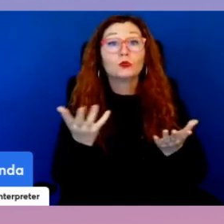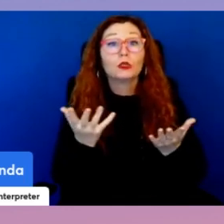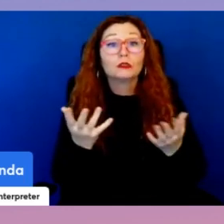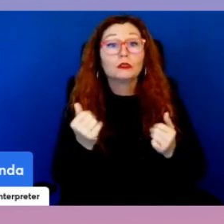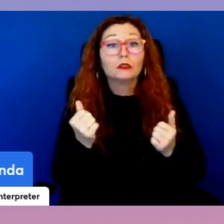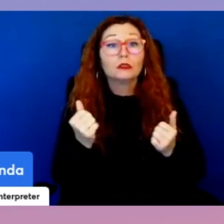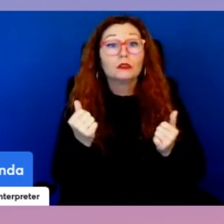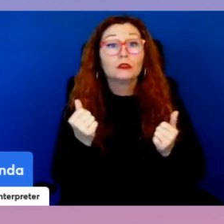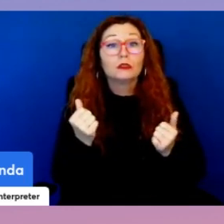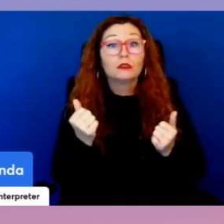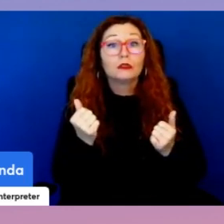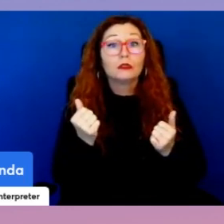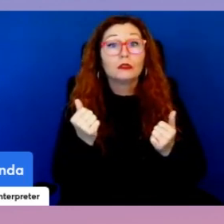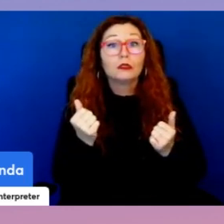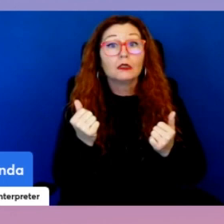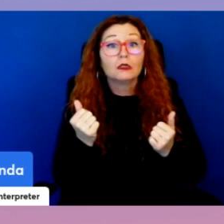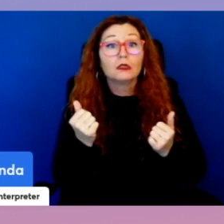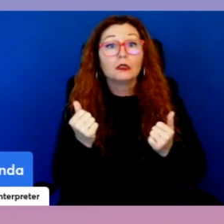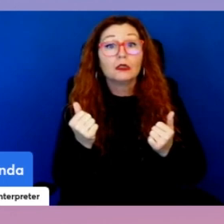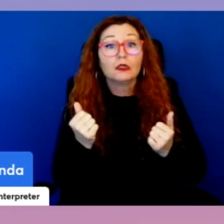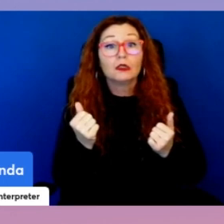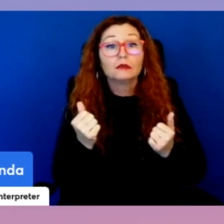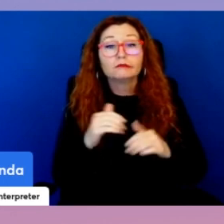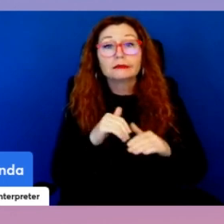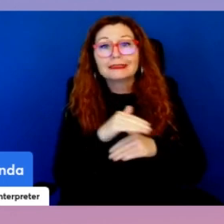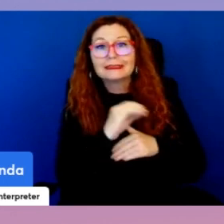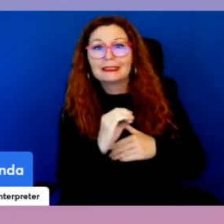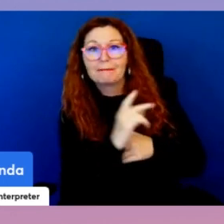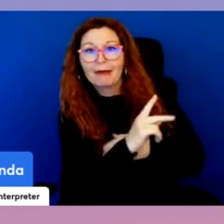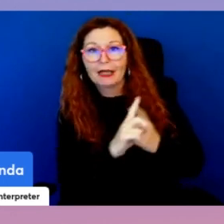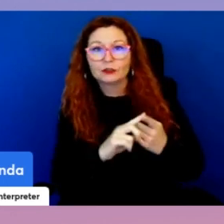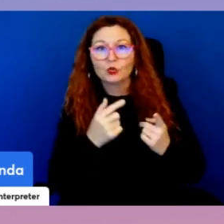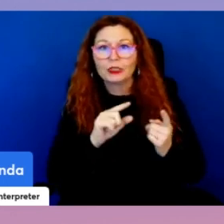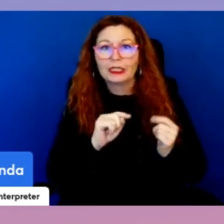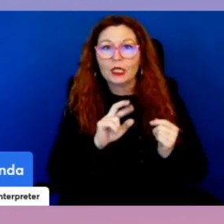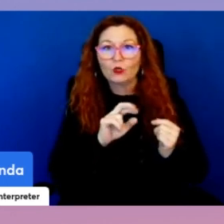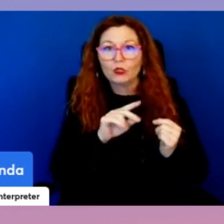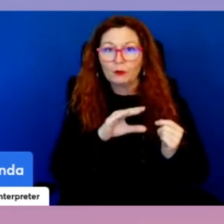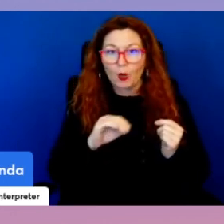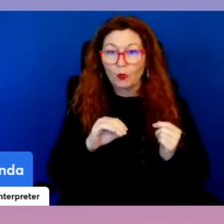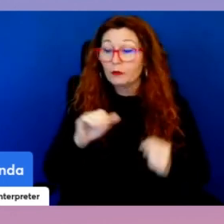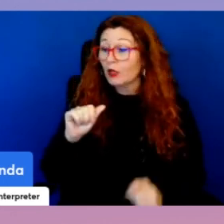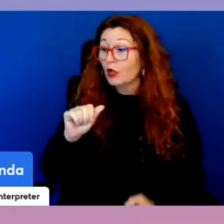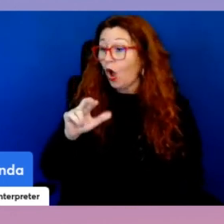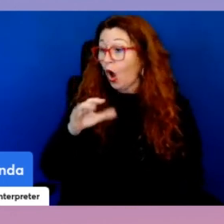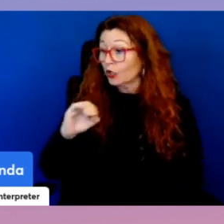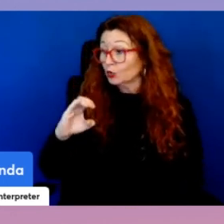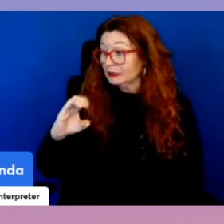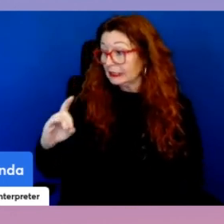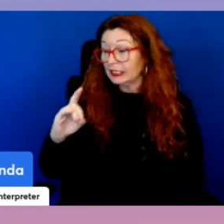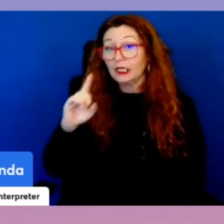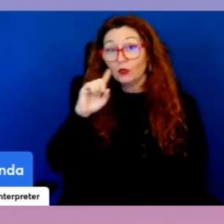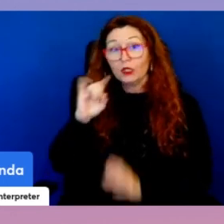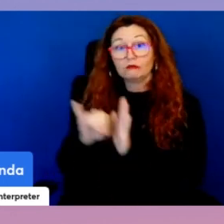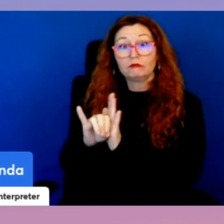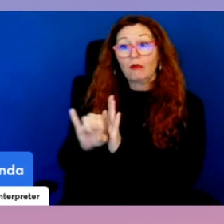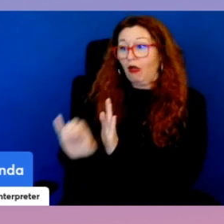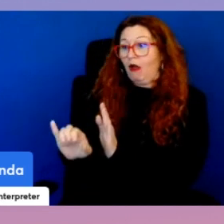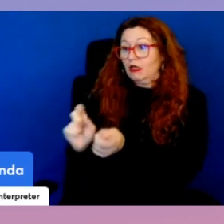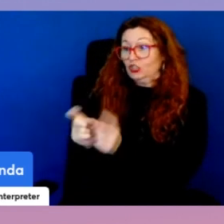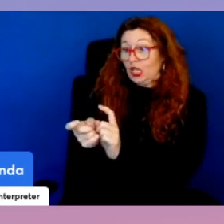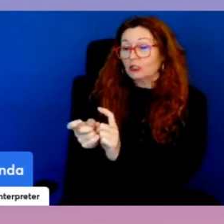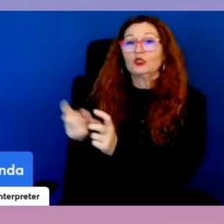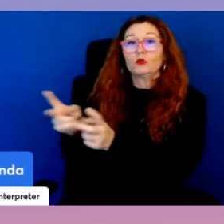to push this back to my Git repo, and ArgoCD is going to notice the change and go apply the